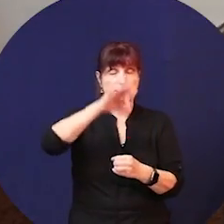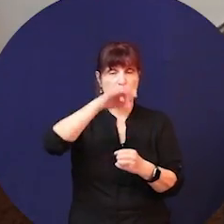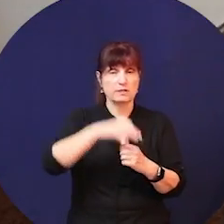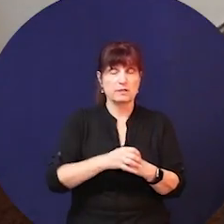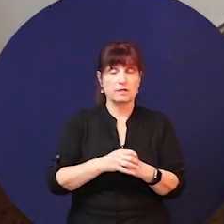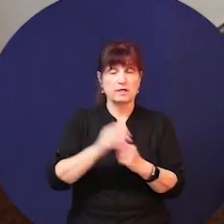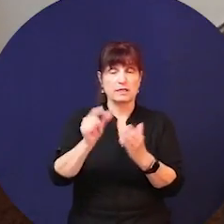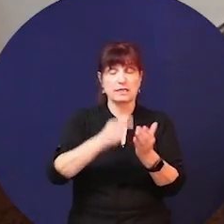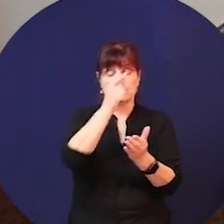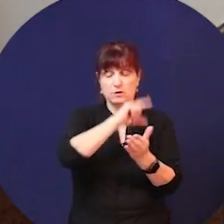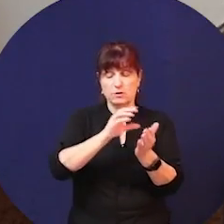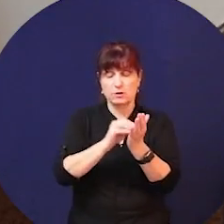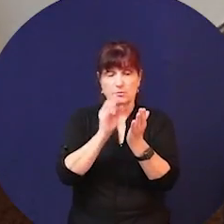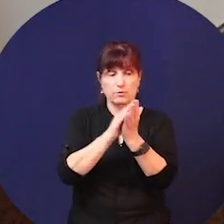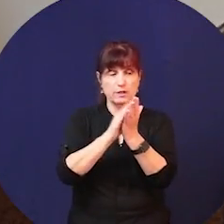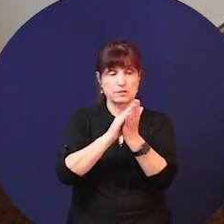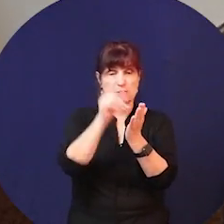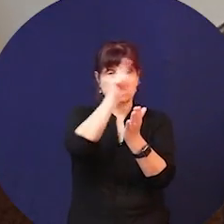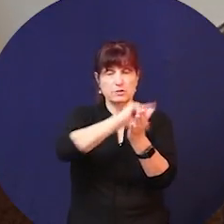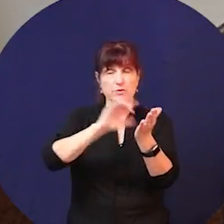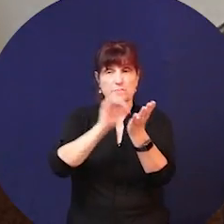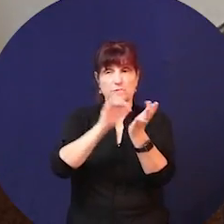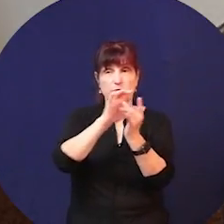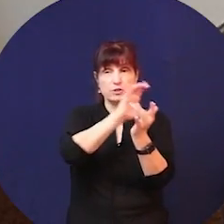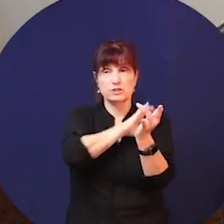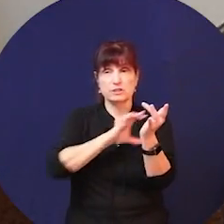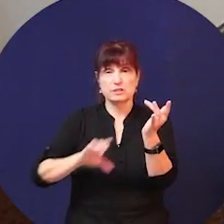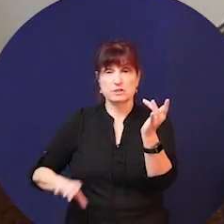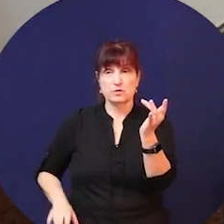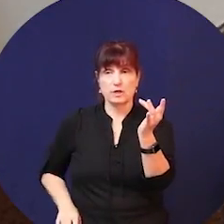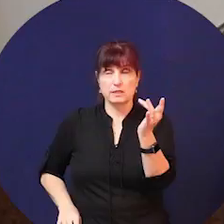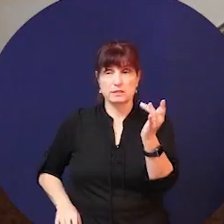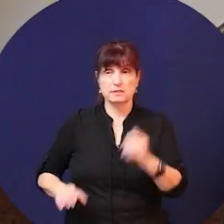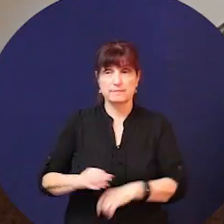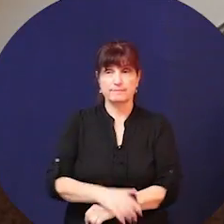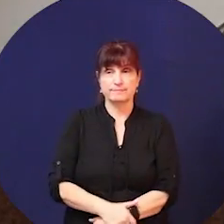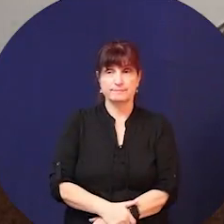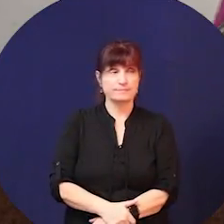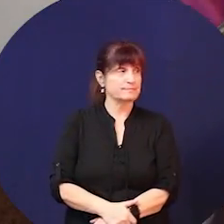The Gospel of the Lord. Praise to you, Lord Jesus Christ.